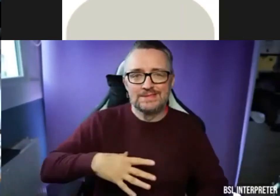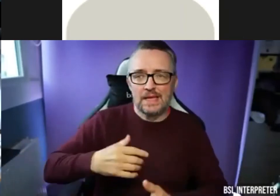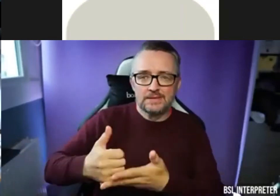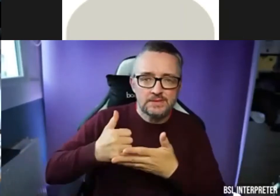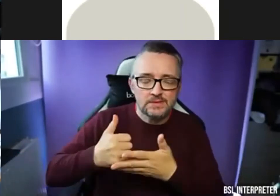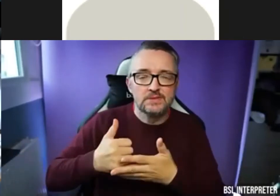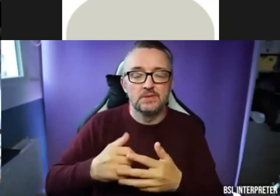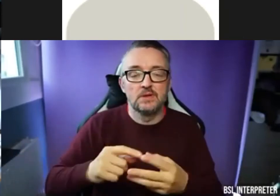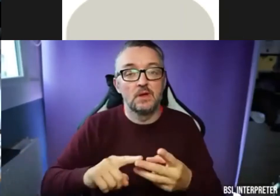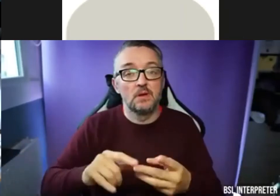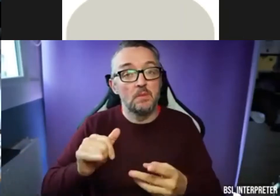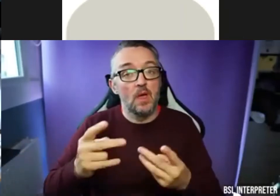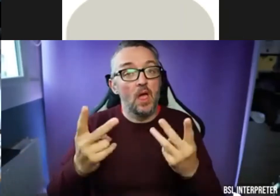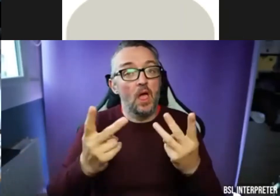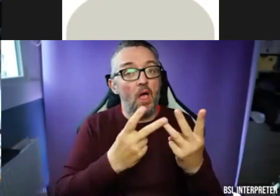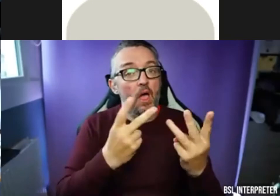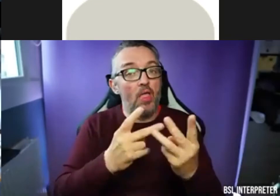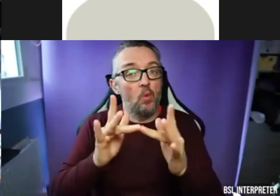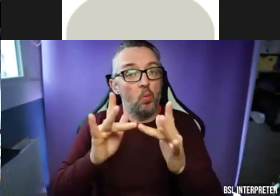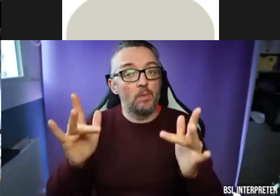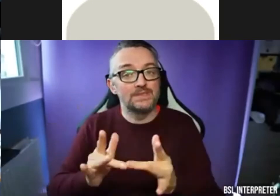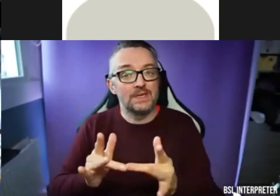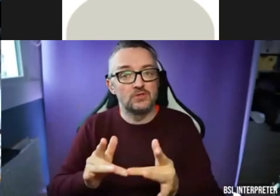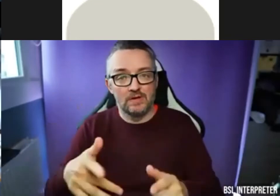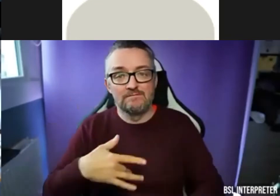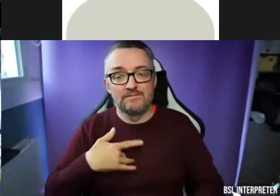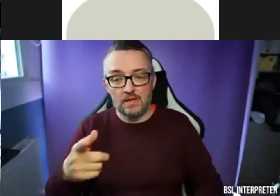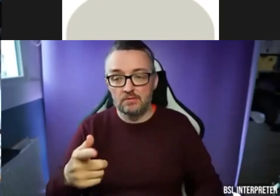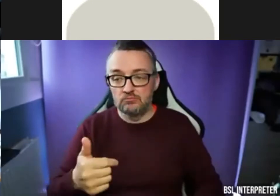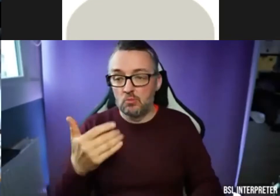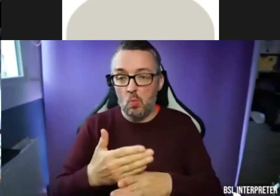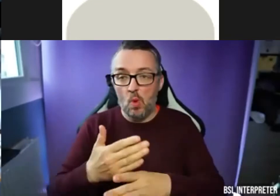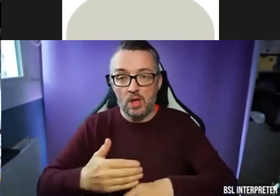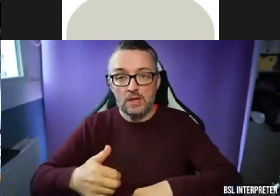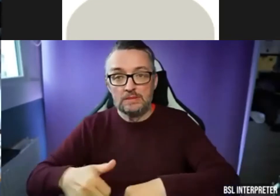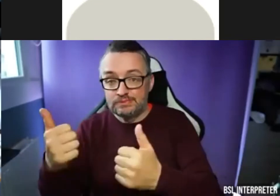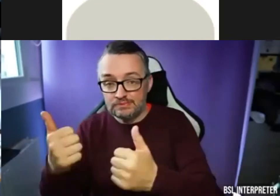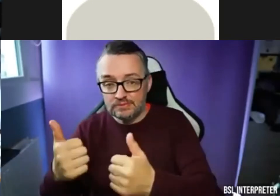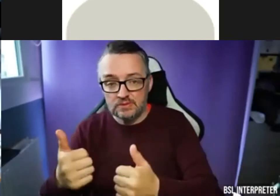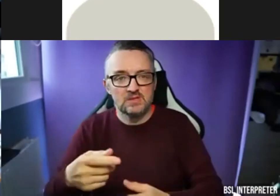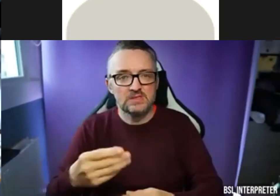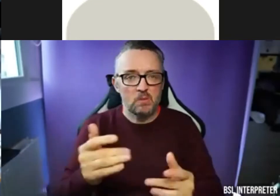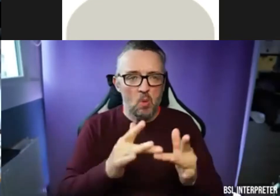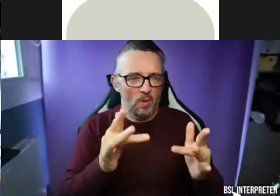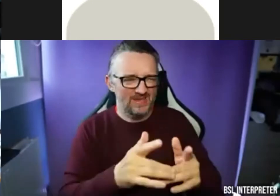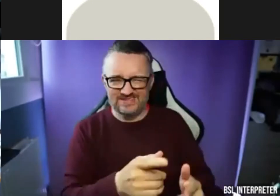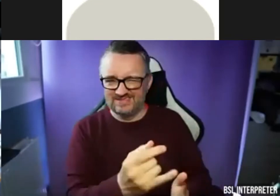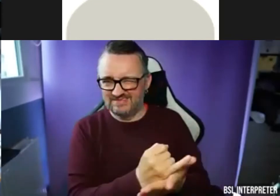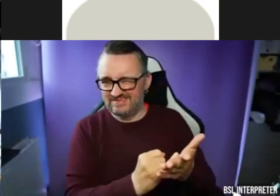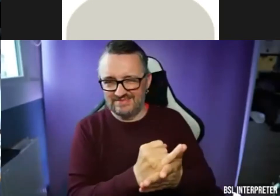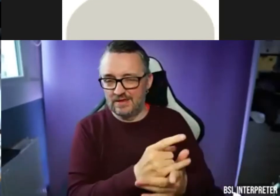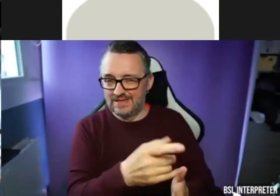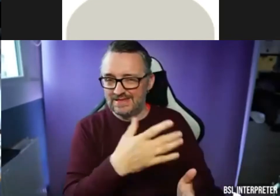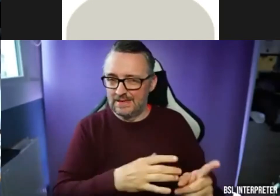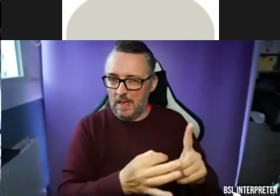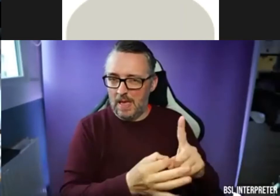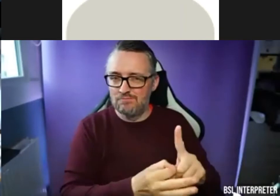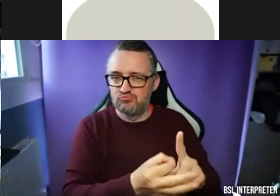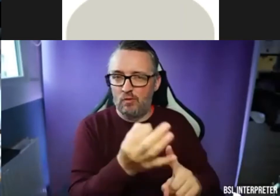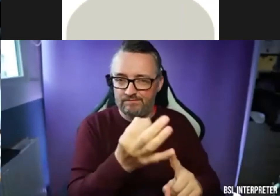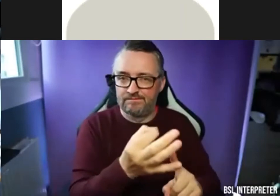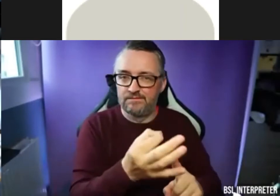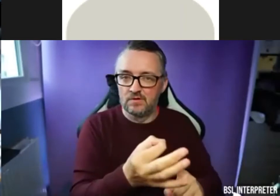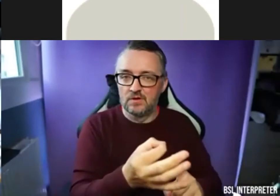you've used before, what works for you, and maybe what you think could be improved upon in terms of what you've seen